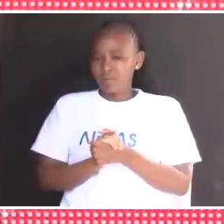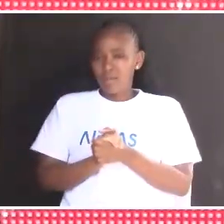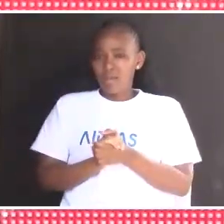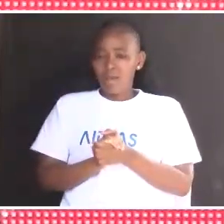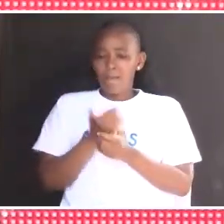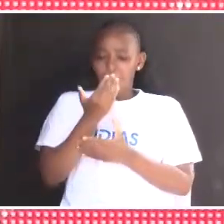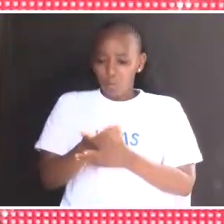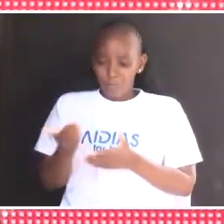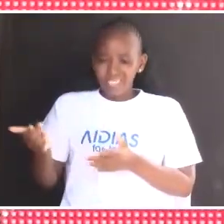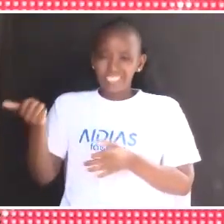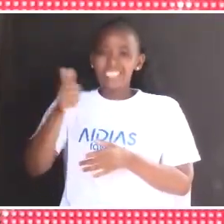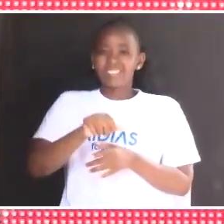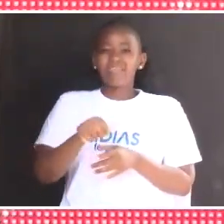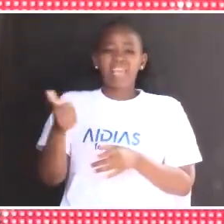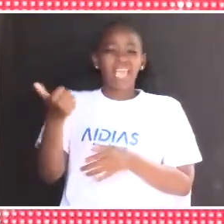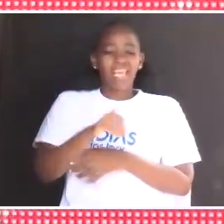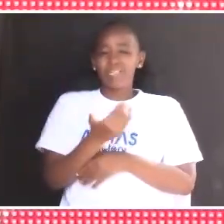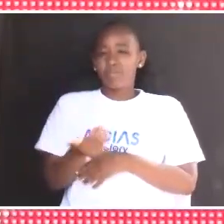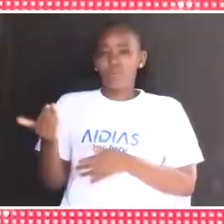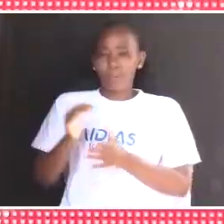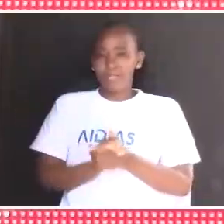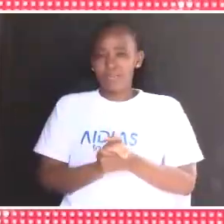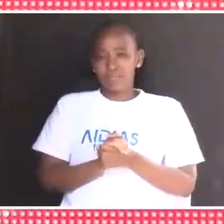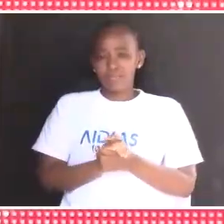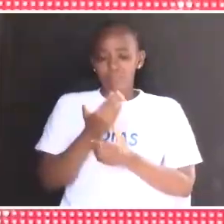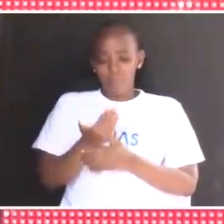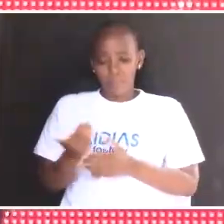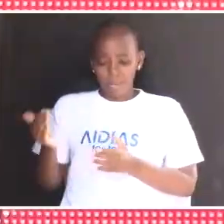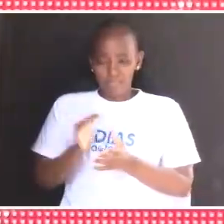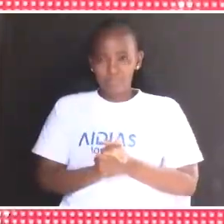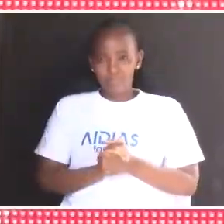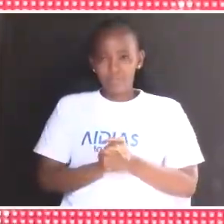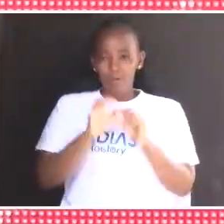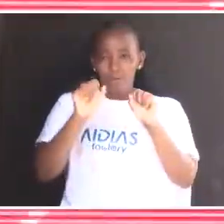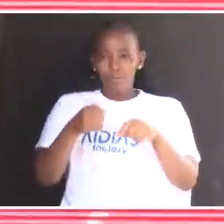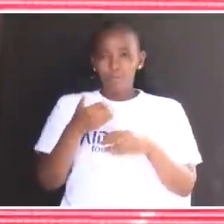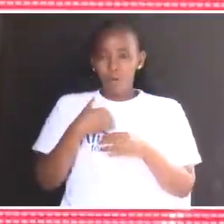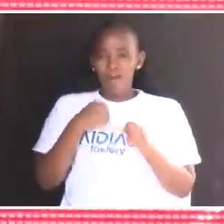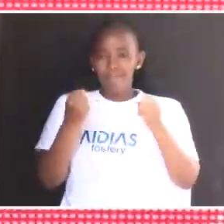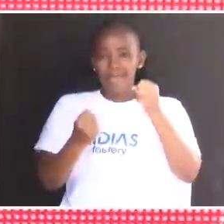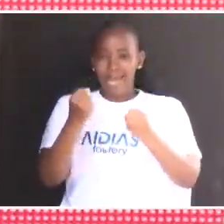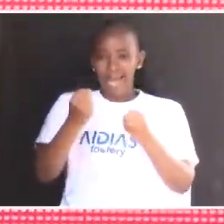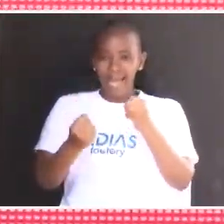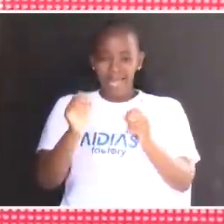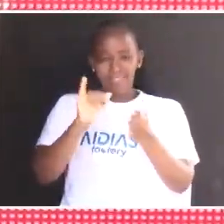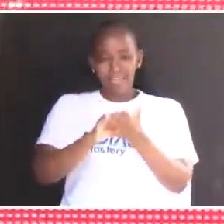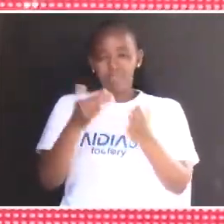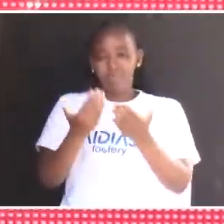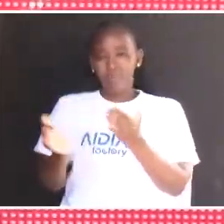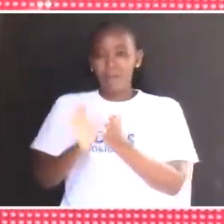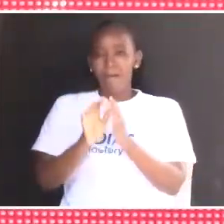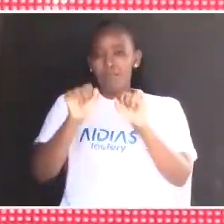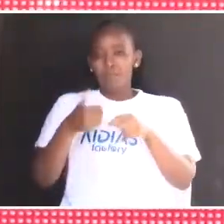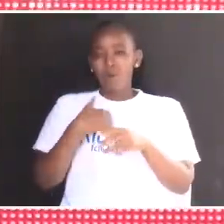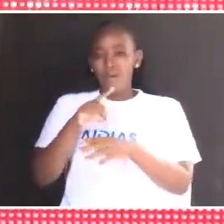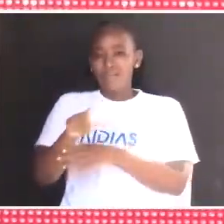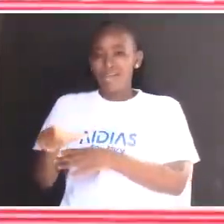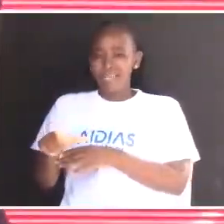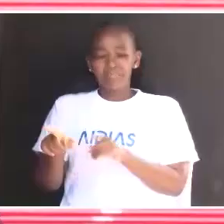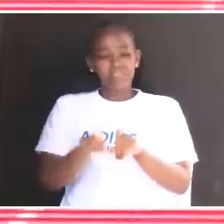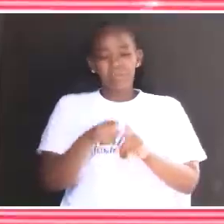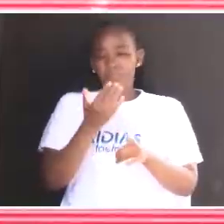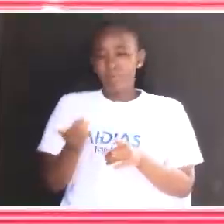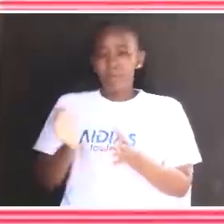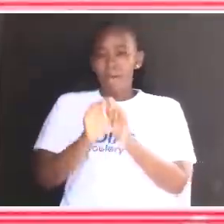Just like any other property, intellectual property is property. So utaweza kuwa na gari, that is a property. Utaweza kuwa na shamba, hiyo ni